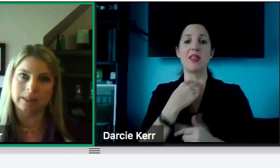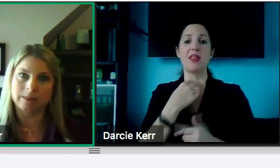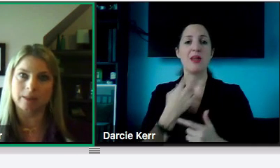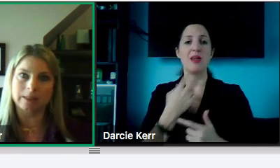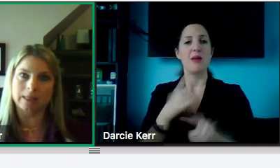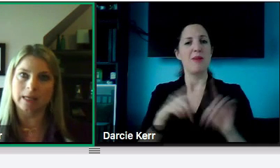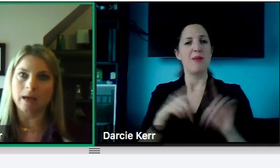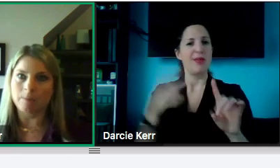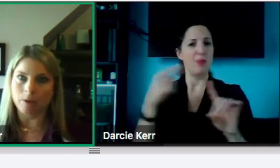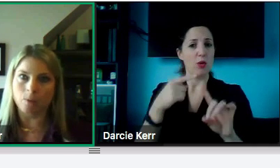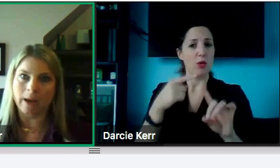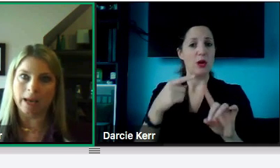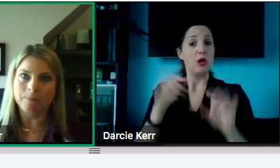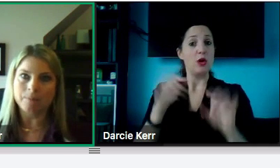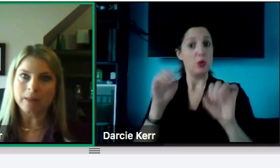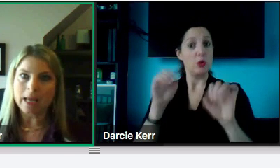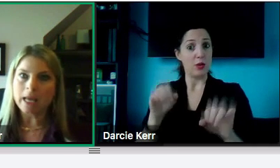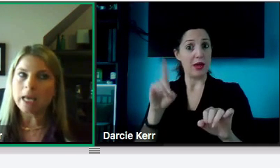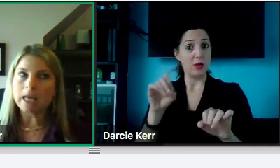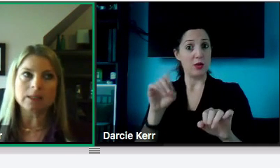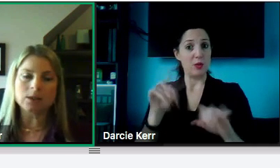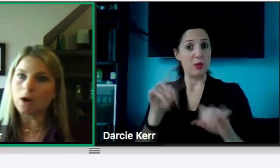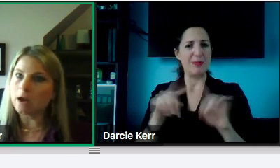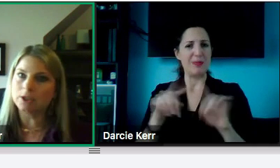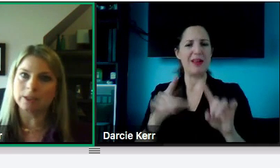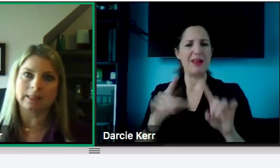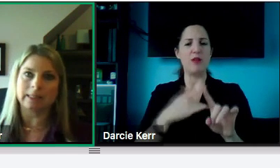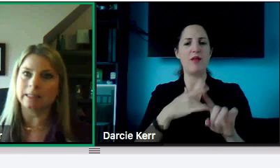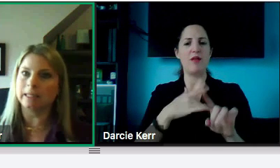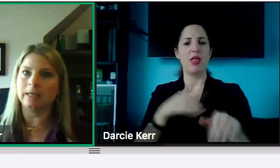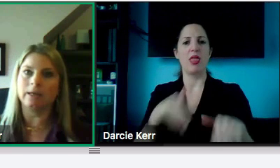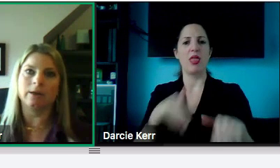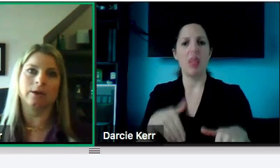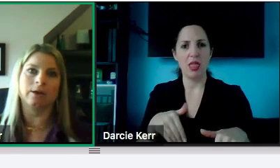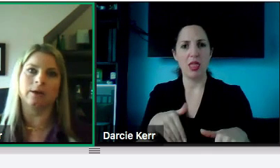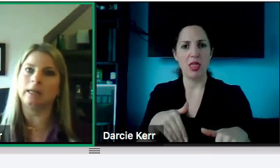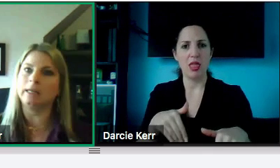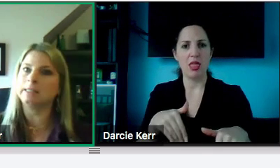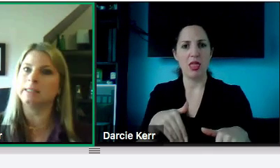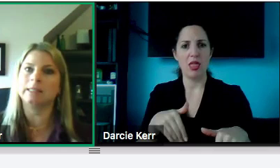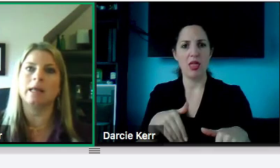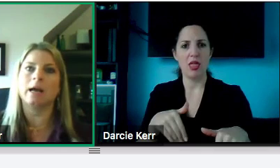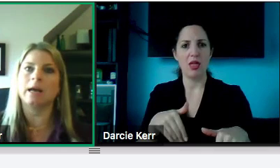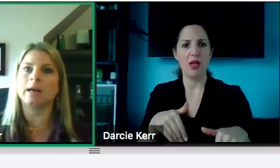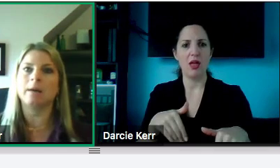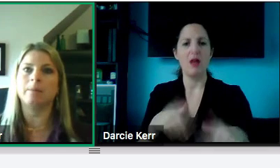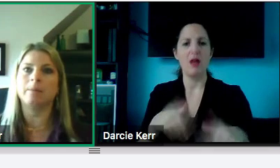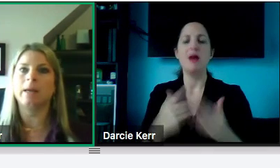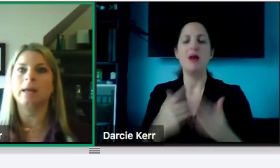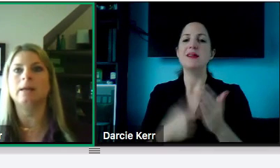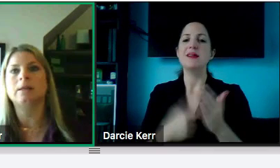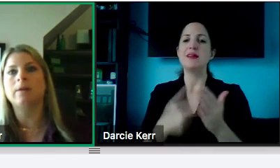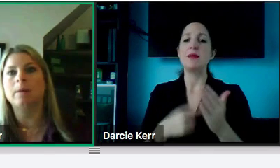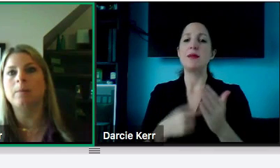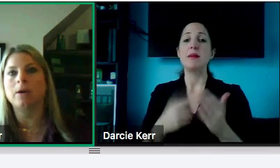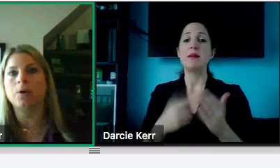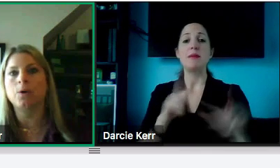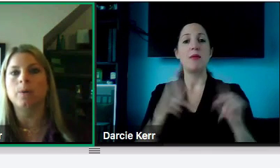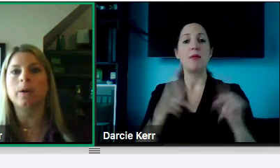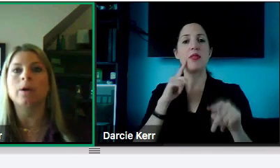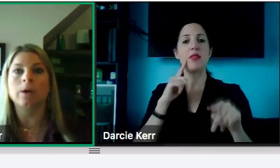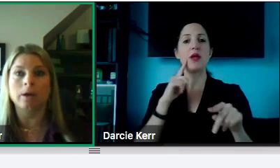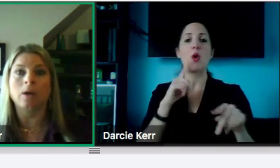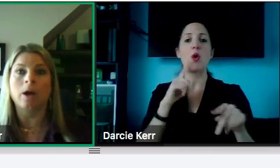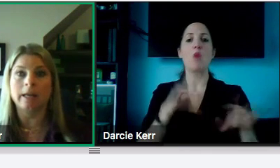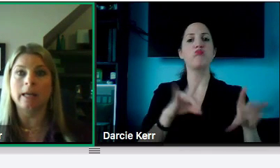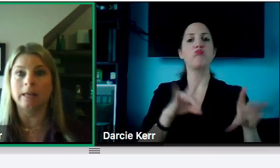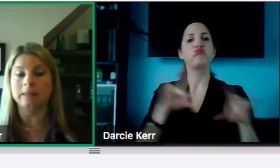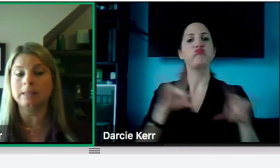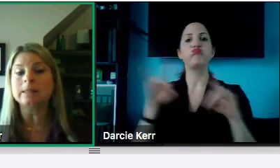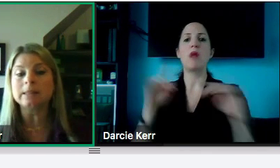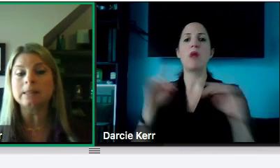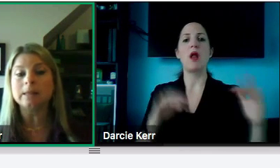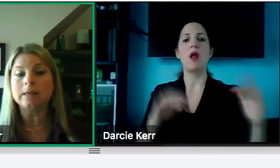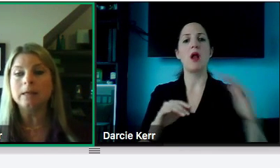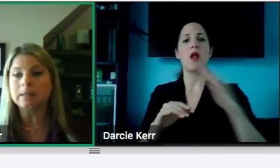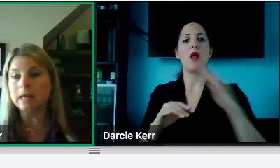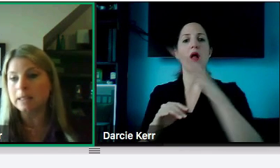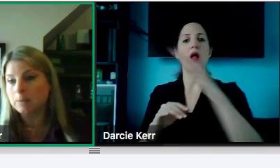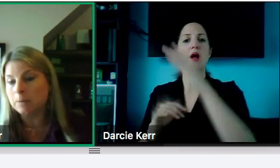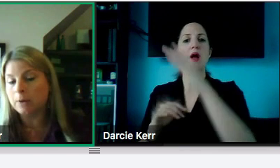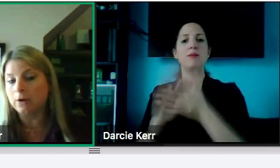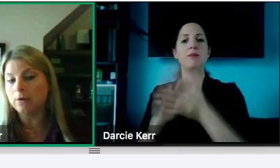for participants that come our way. It's not just this linear, easy slide up in developing a career in a lot of